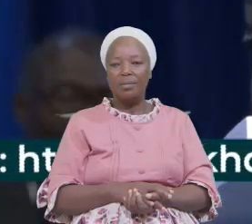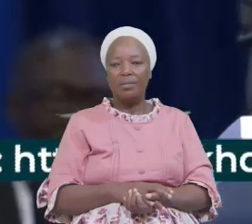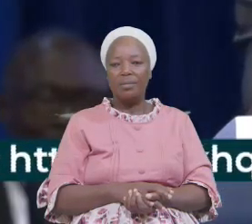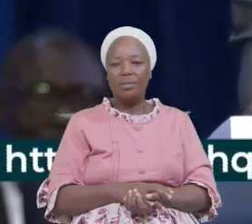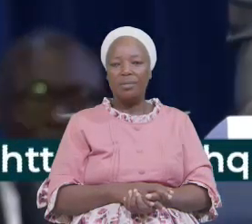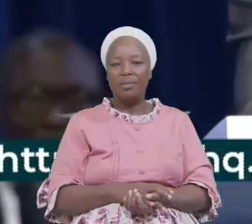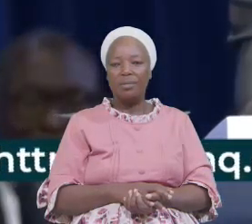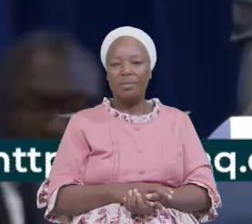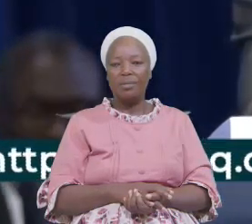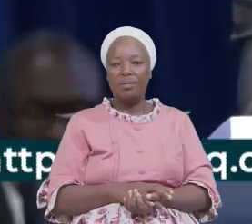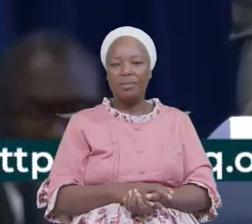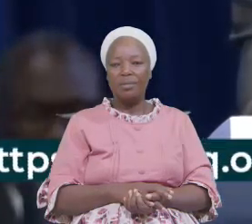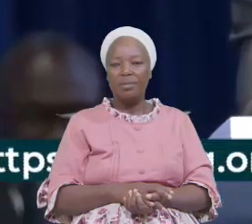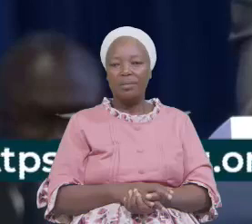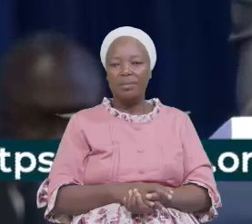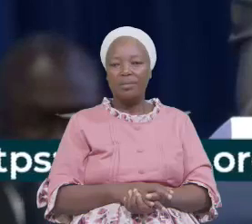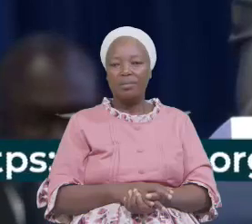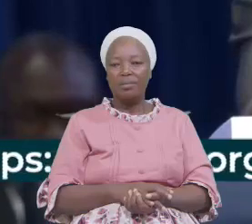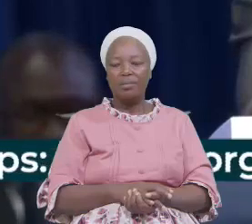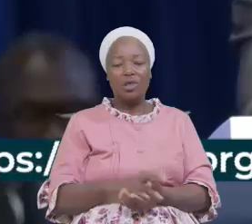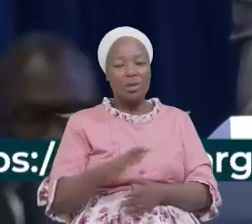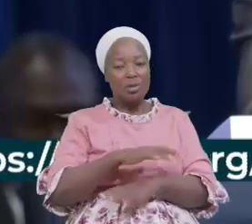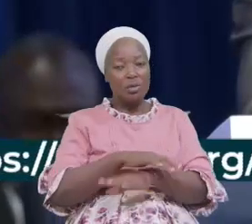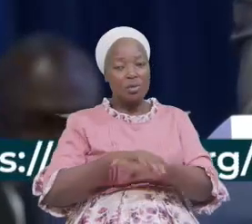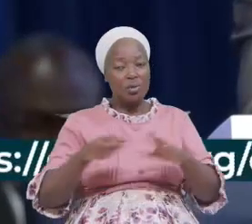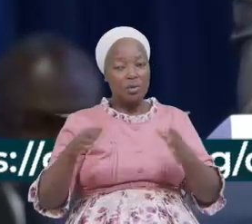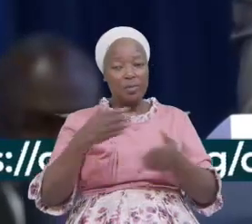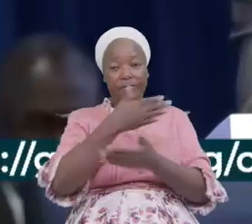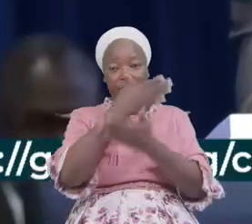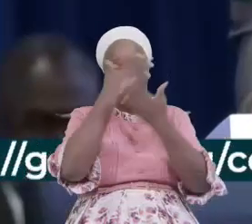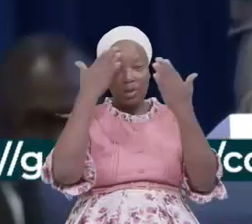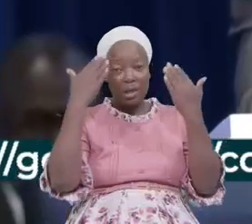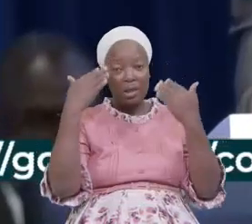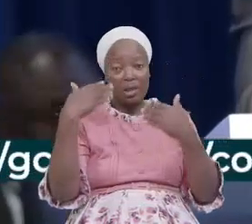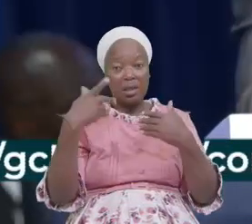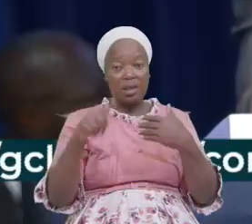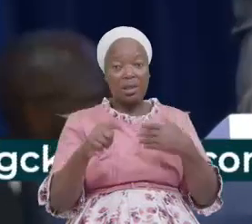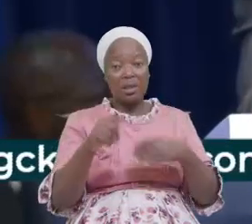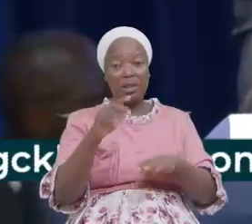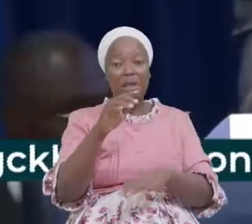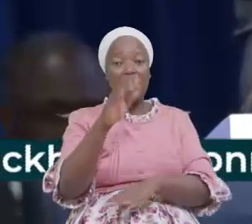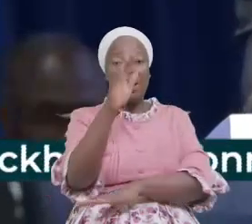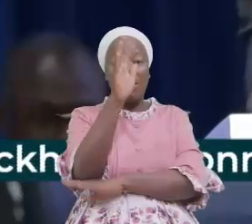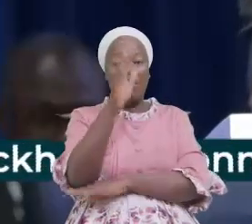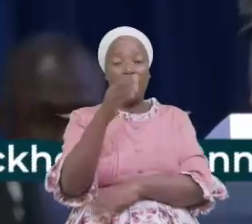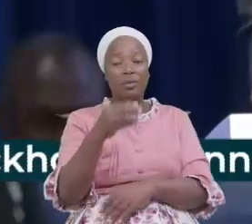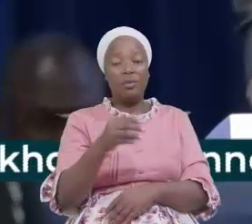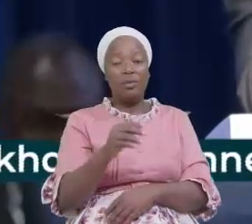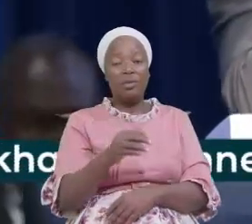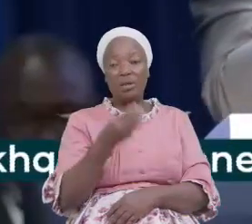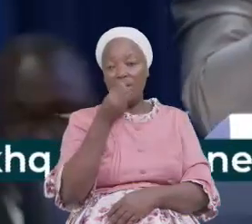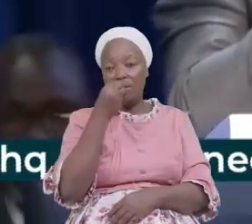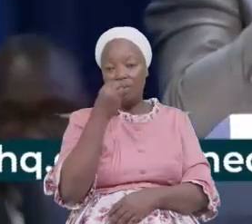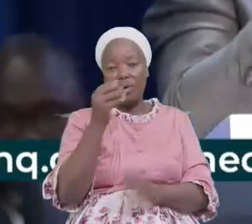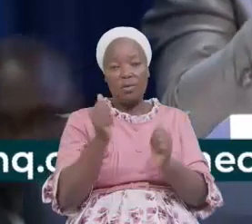don't forget a lunch hour with Jesus tomorrow, 2 p.m.